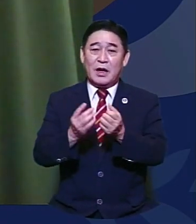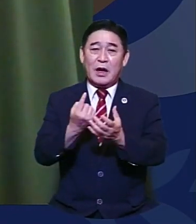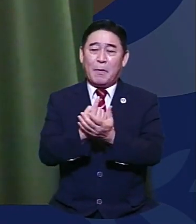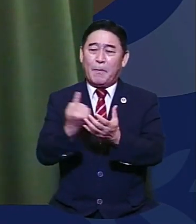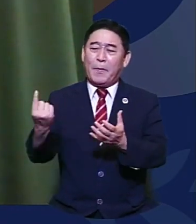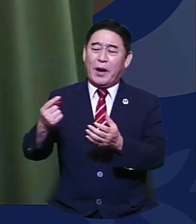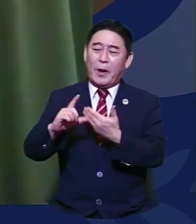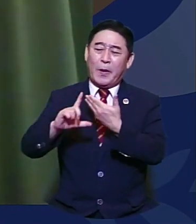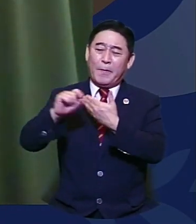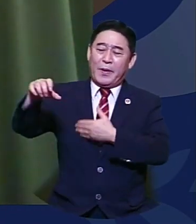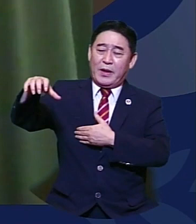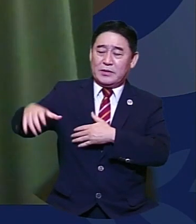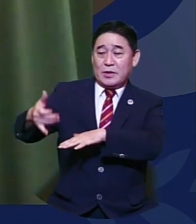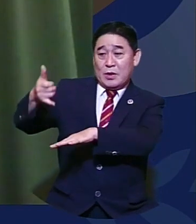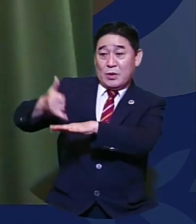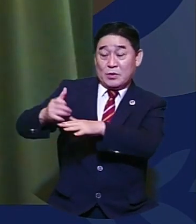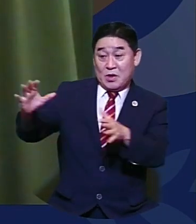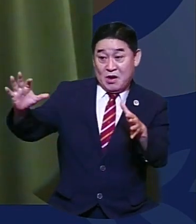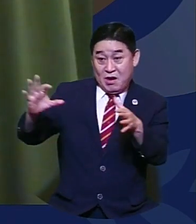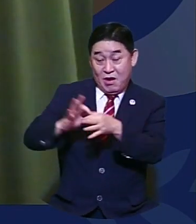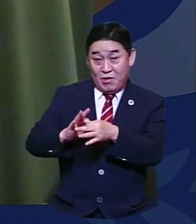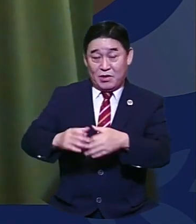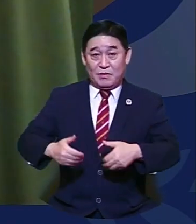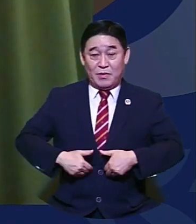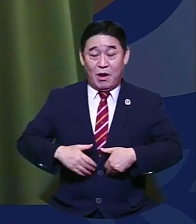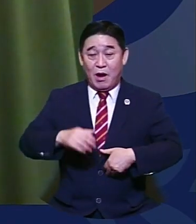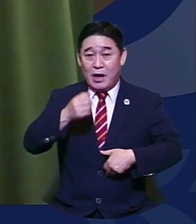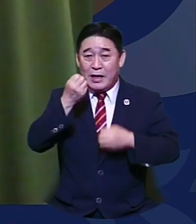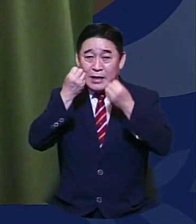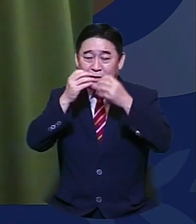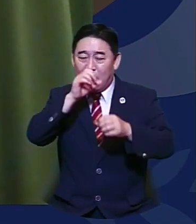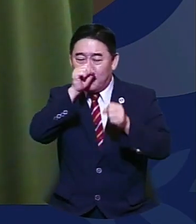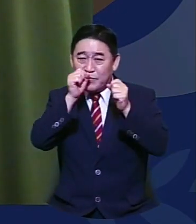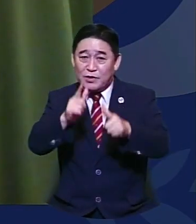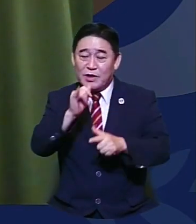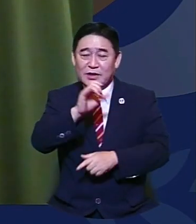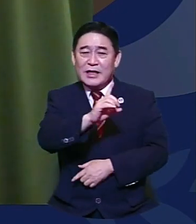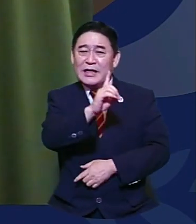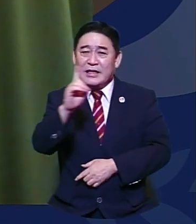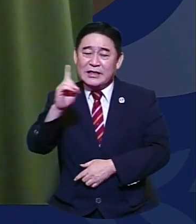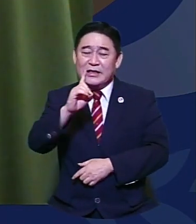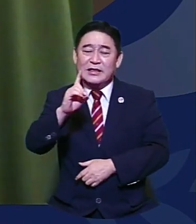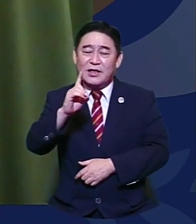new opportunities to think across a digital ecosystem and really